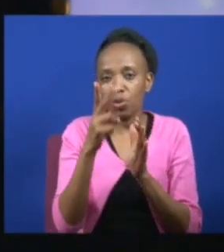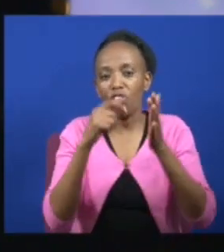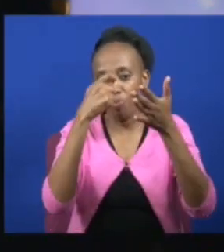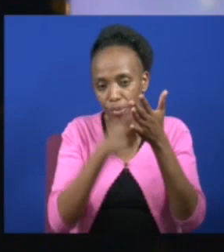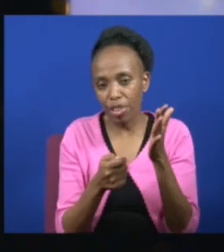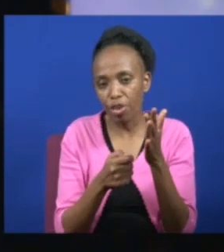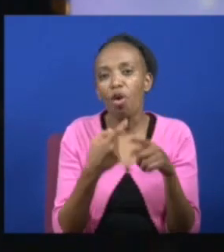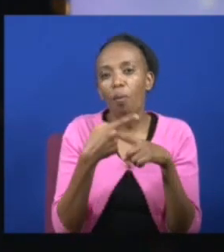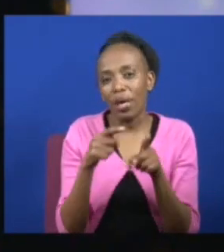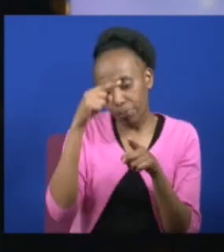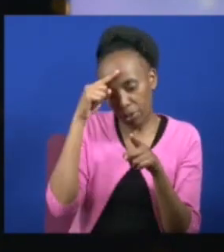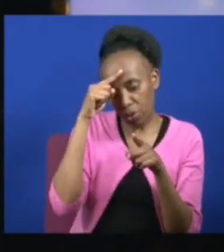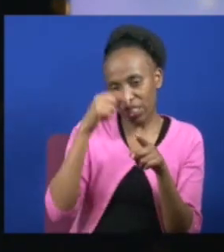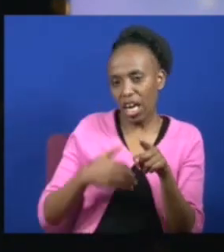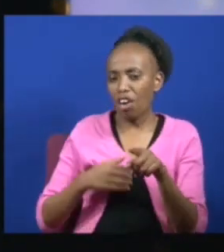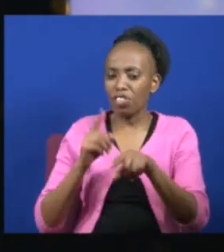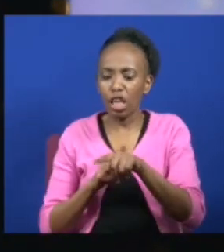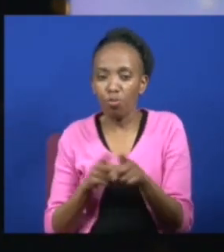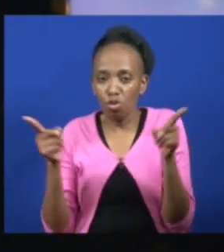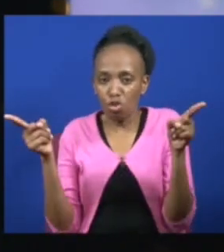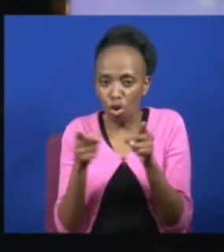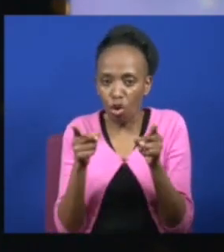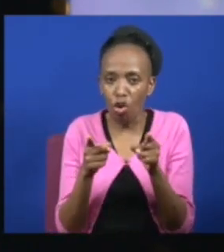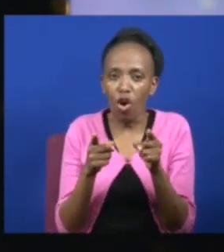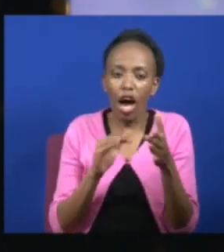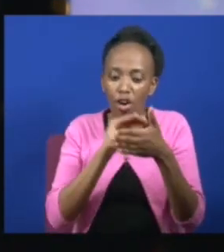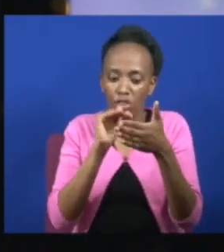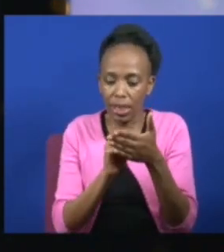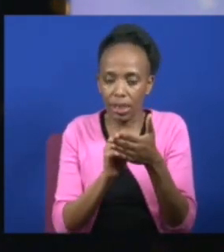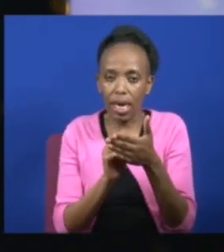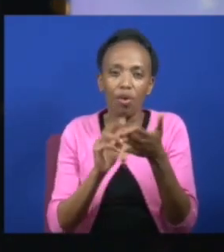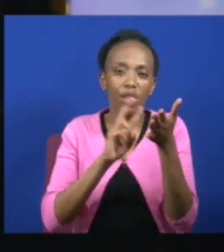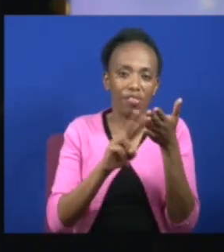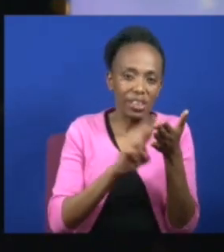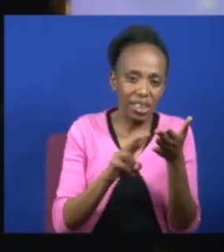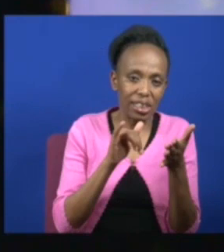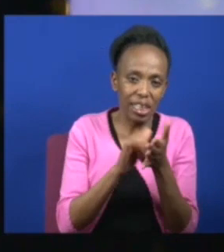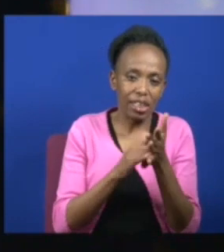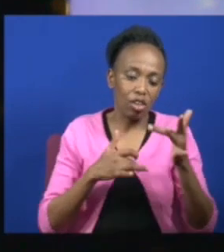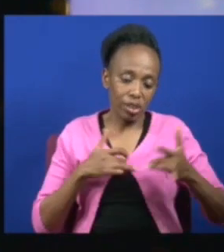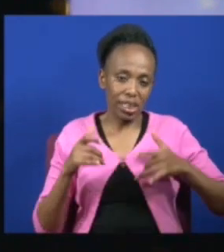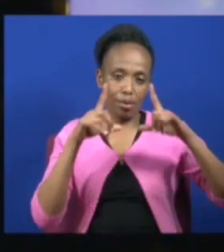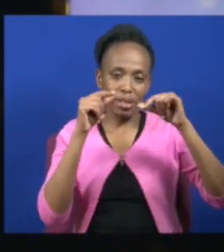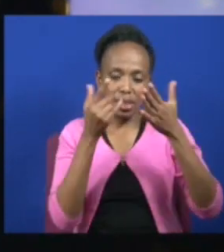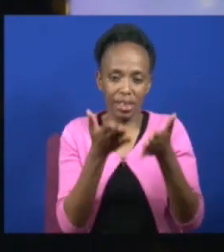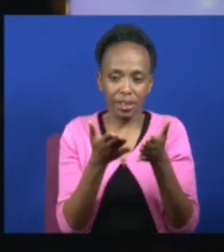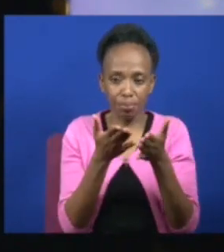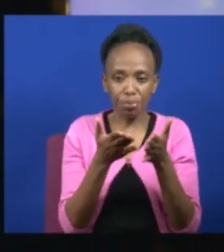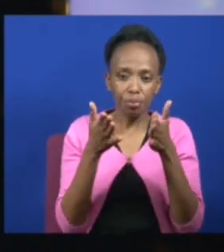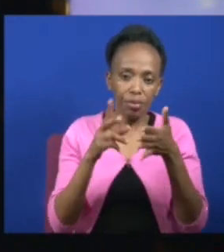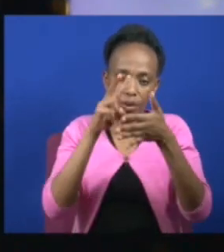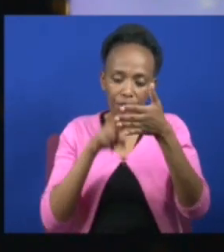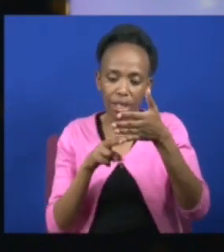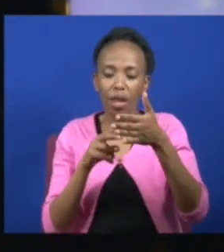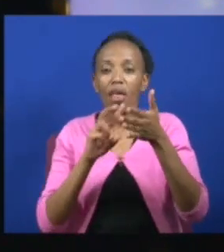Matthew, but because we don't have much time, I will just center on the scriptures that concern this message. And so I'm